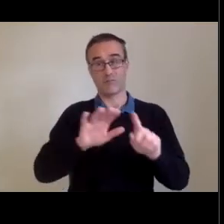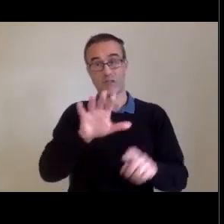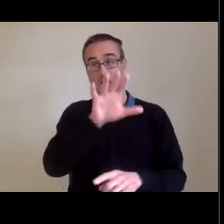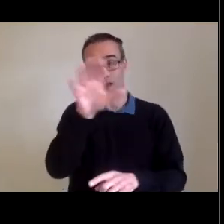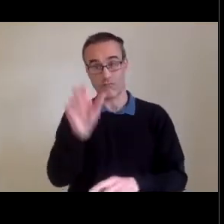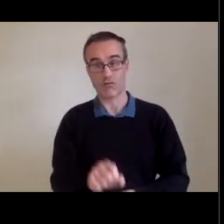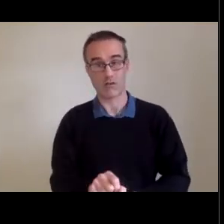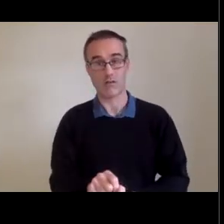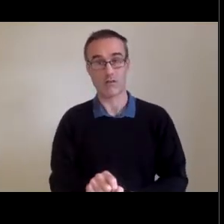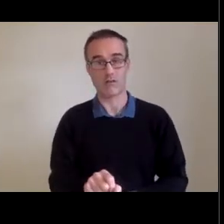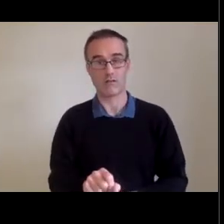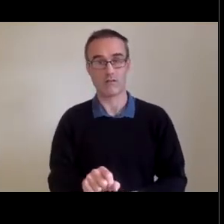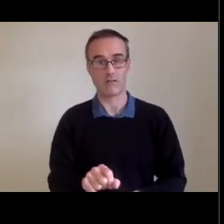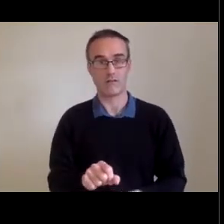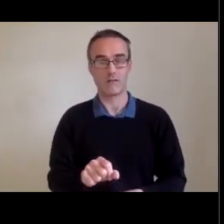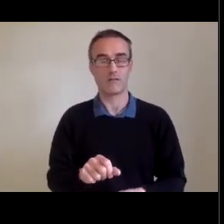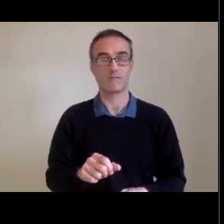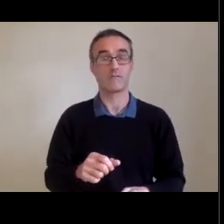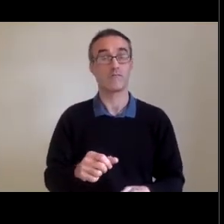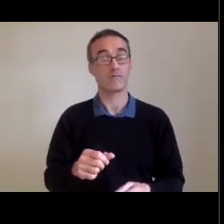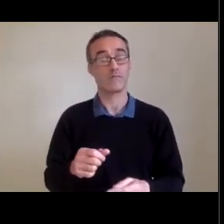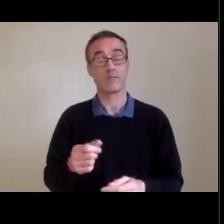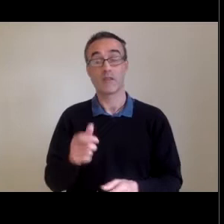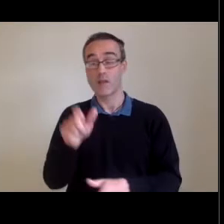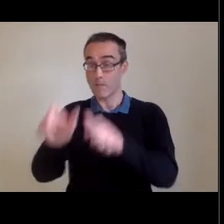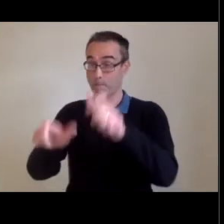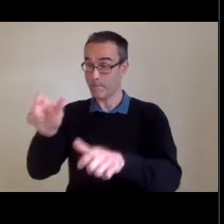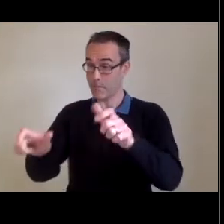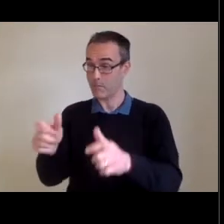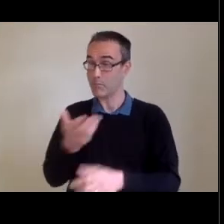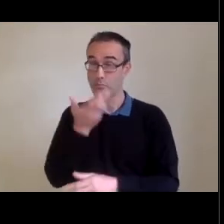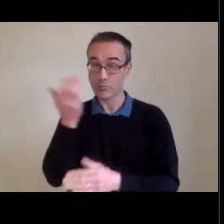the unemployment is so high that most